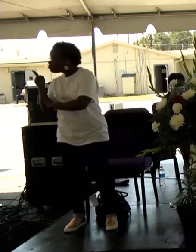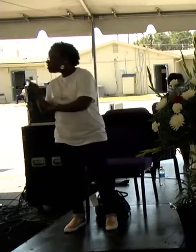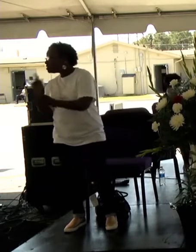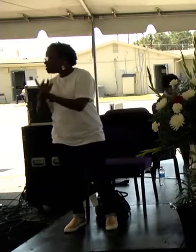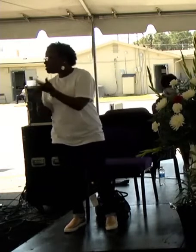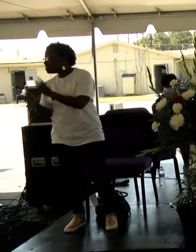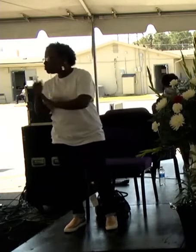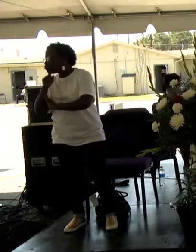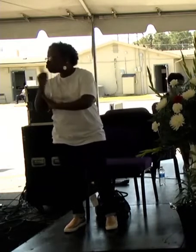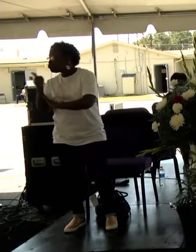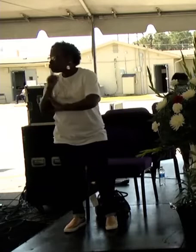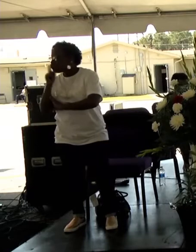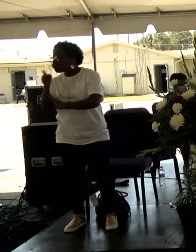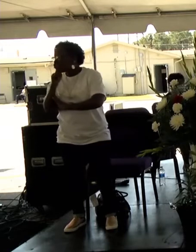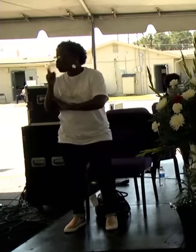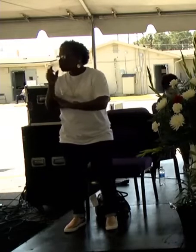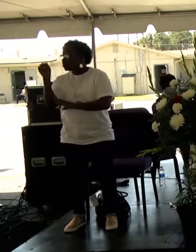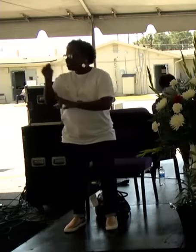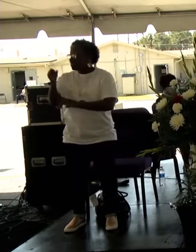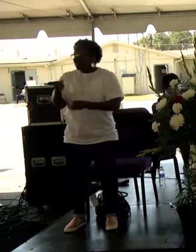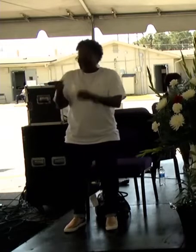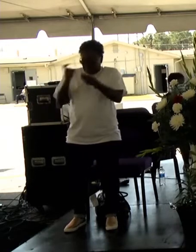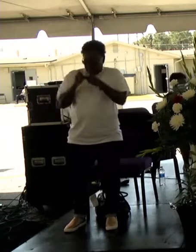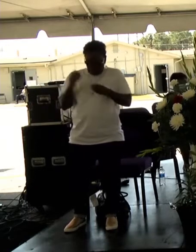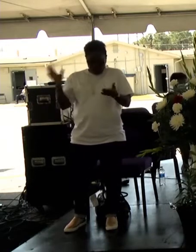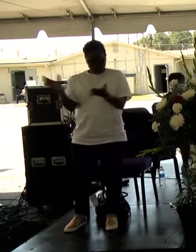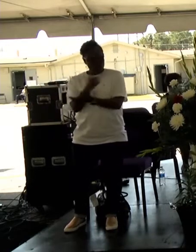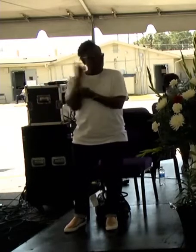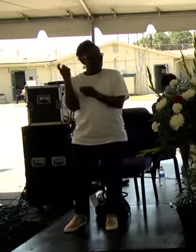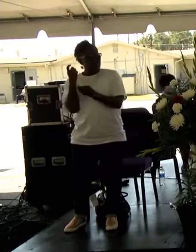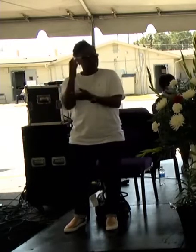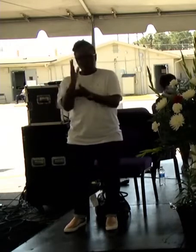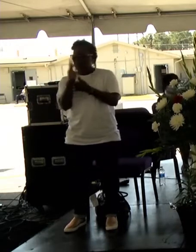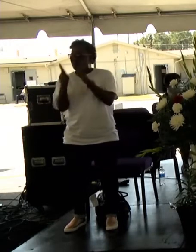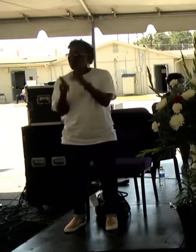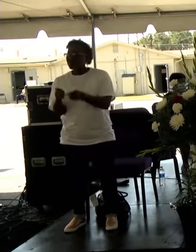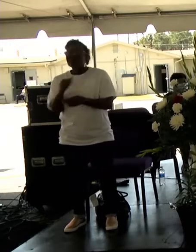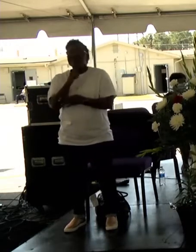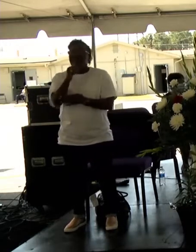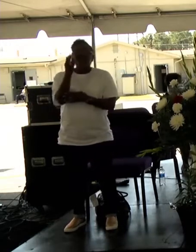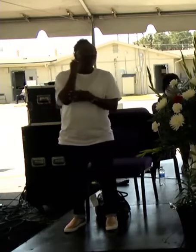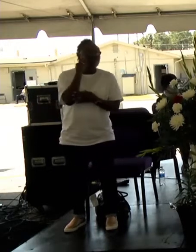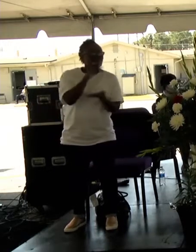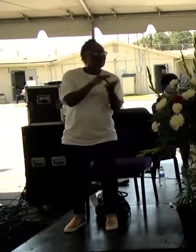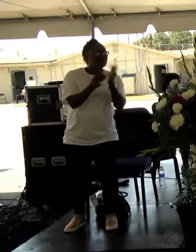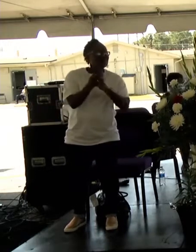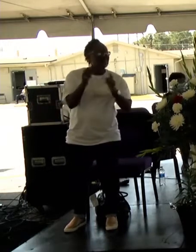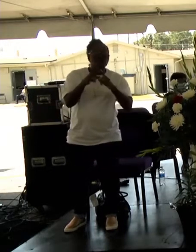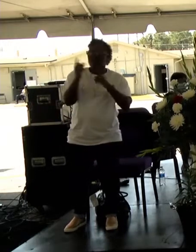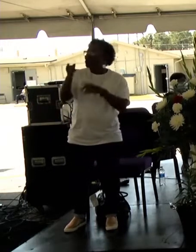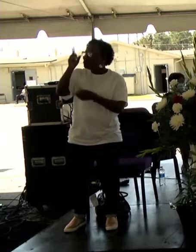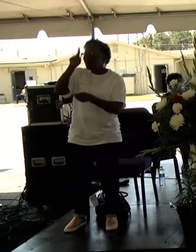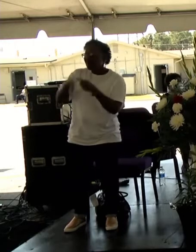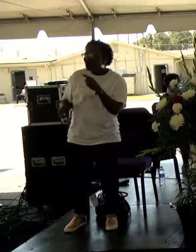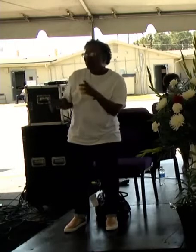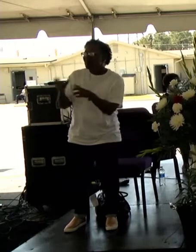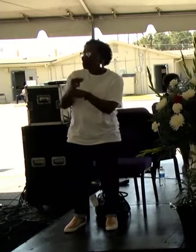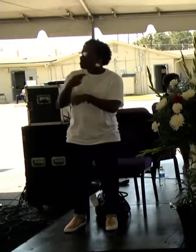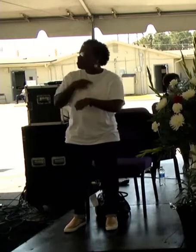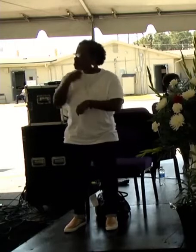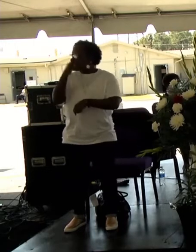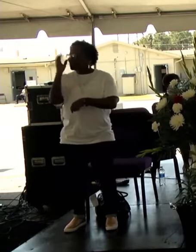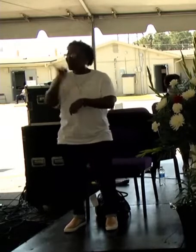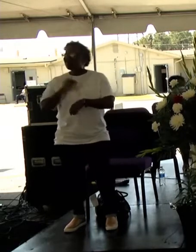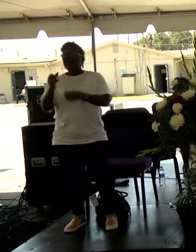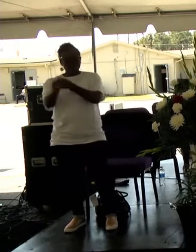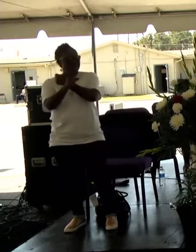me. Oh, yes, he give me the victory. Some people doubt him, but you can't make me doubt him, because that's why I